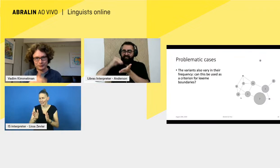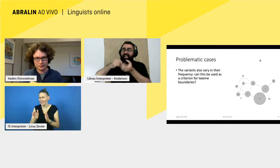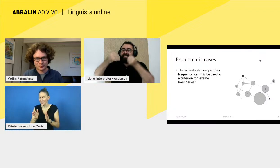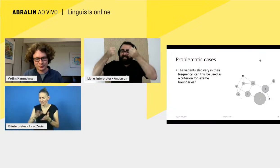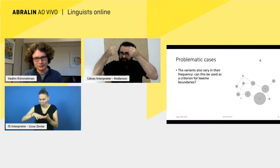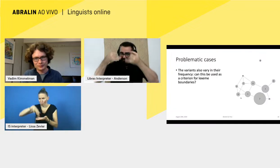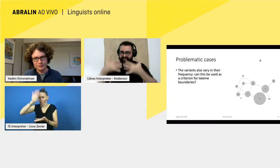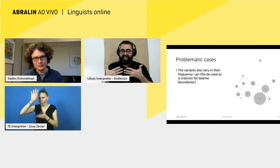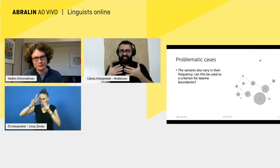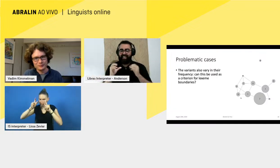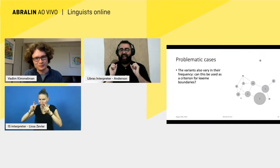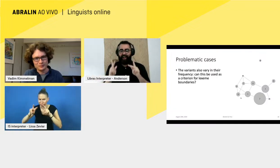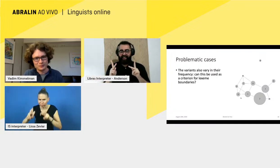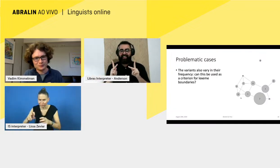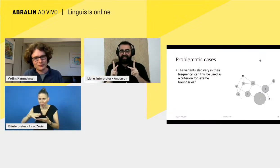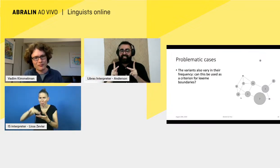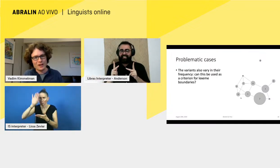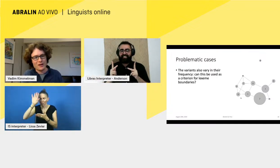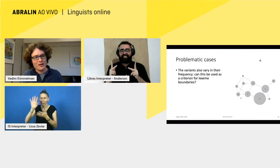part.